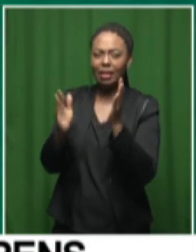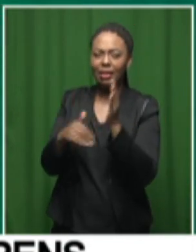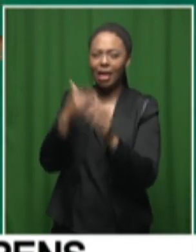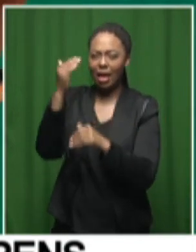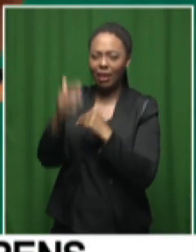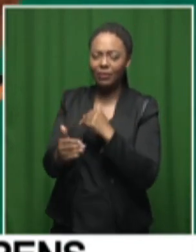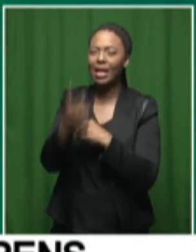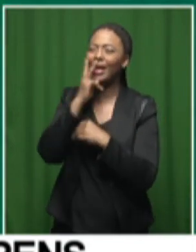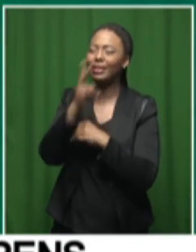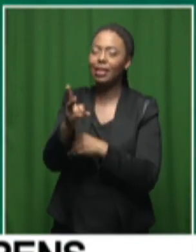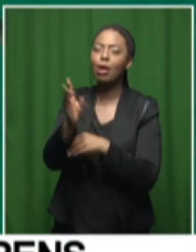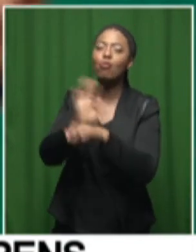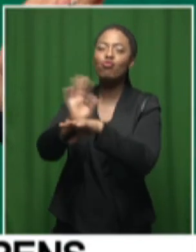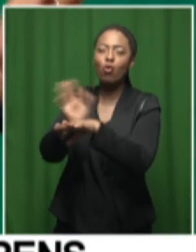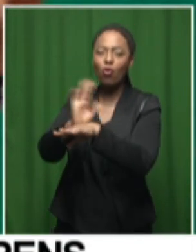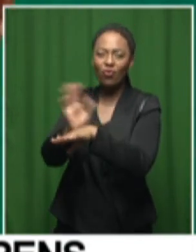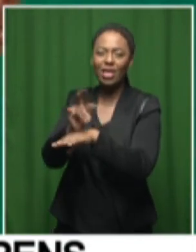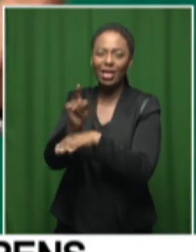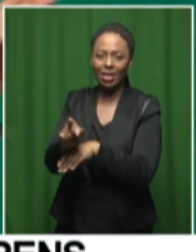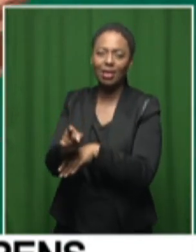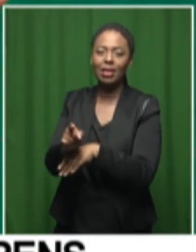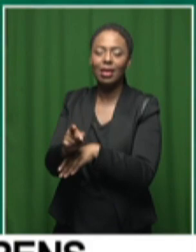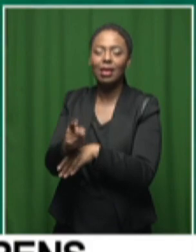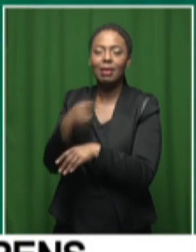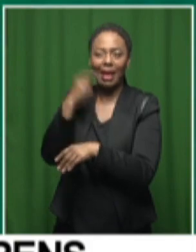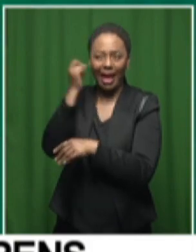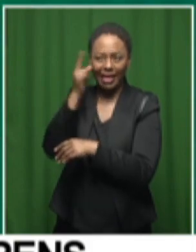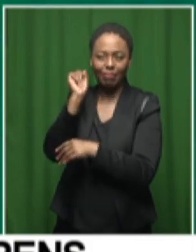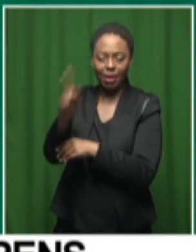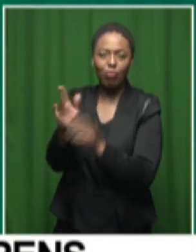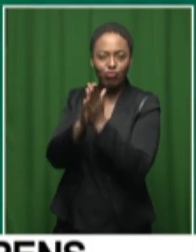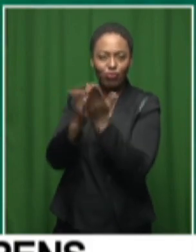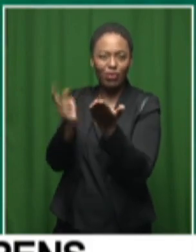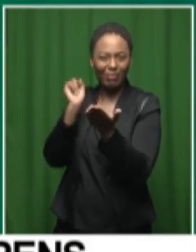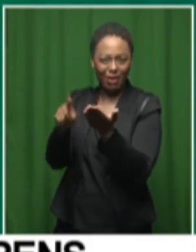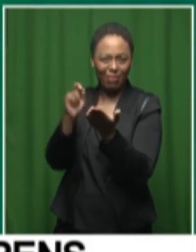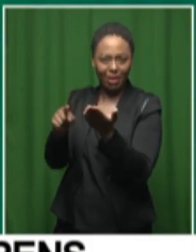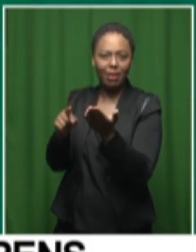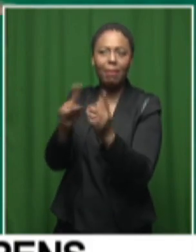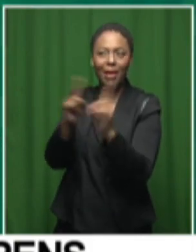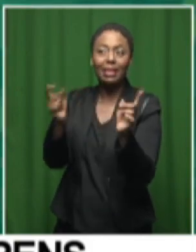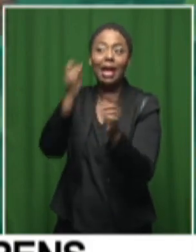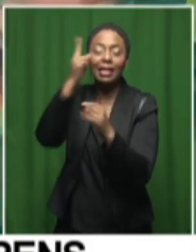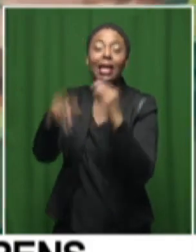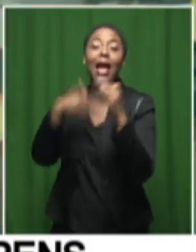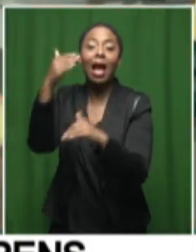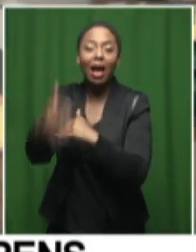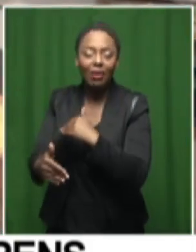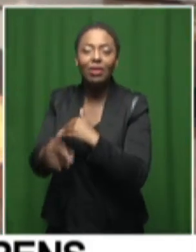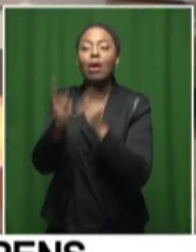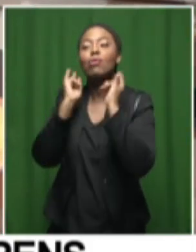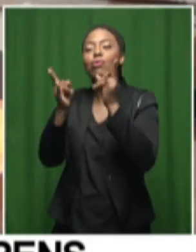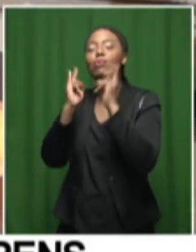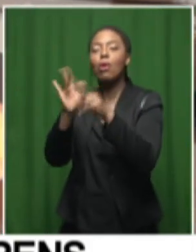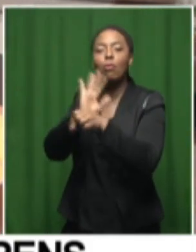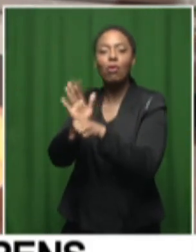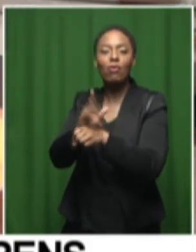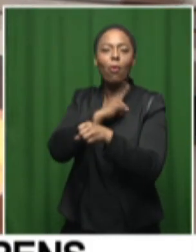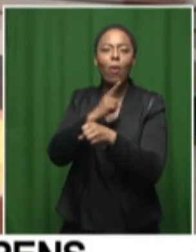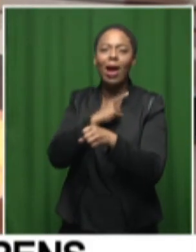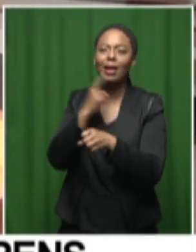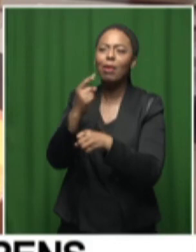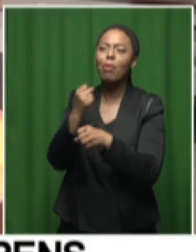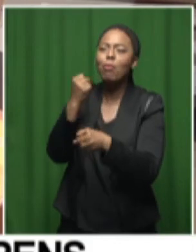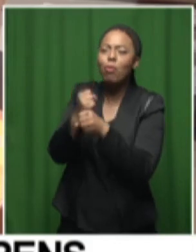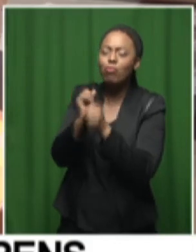seeing the movie, watching, you know, yes, it was old at that time, but it only made sense, you know, because I mean, we've been doing the set work for the entire year,